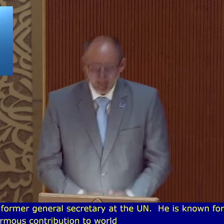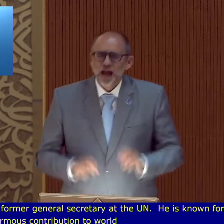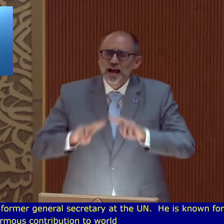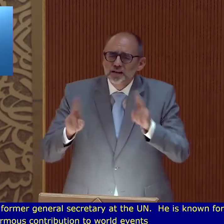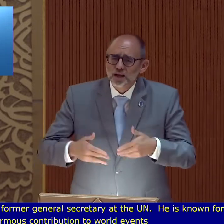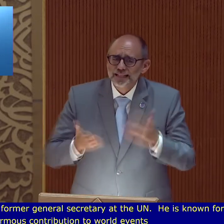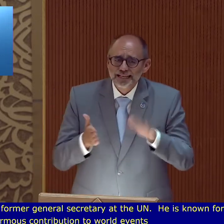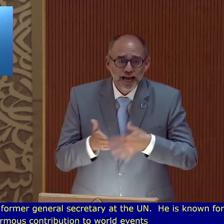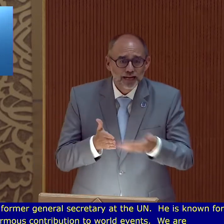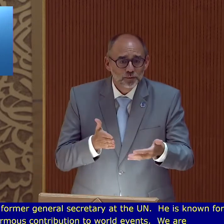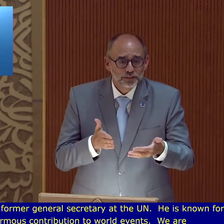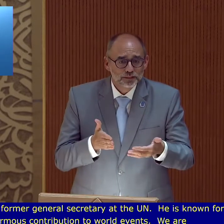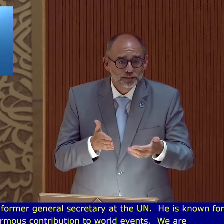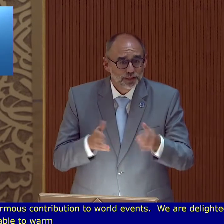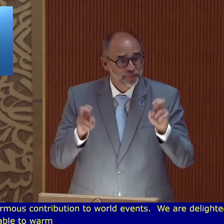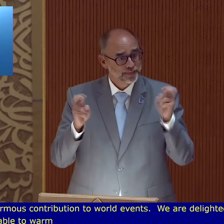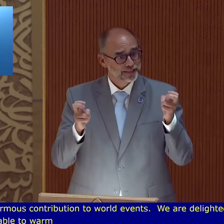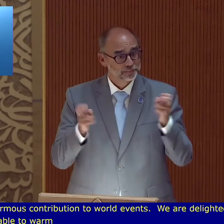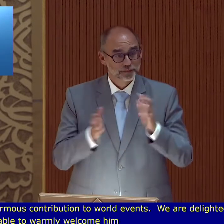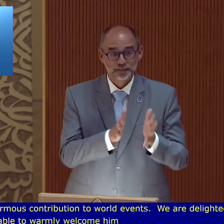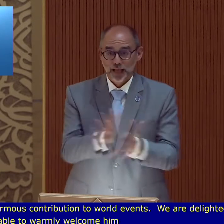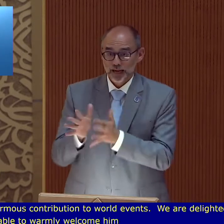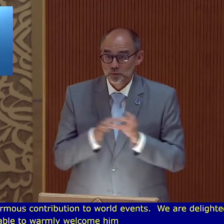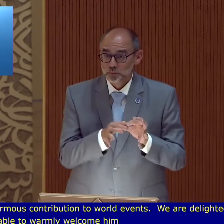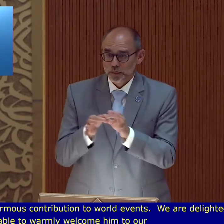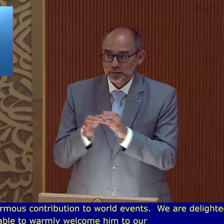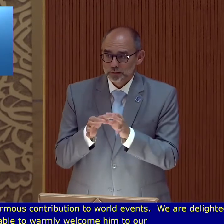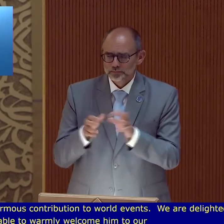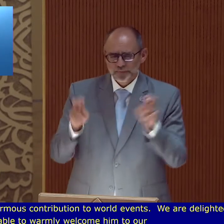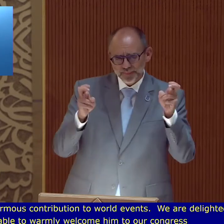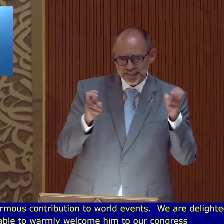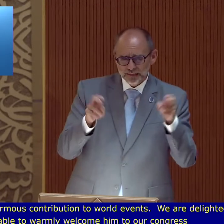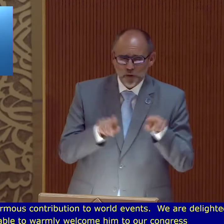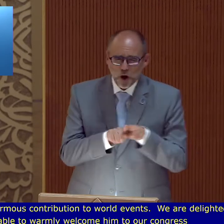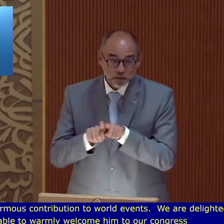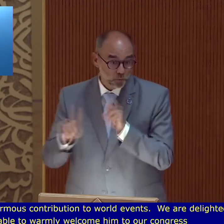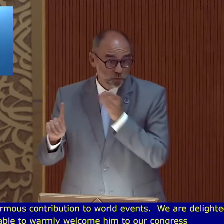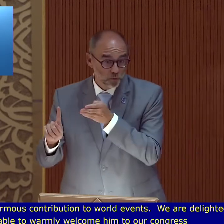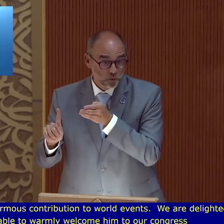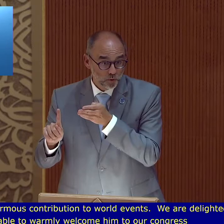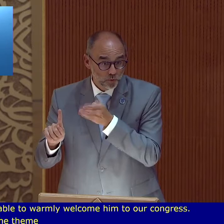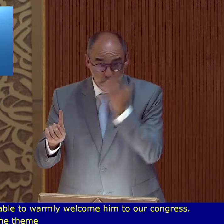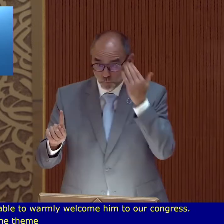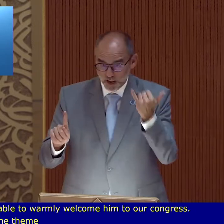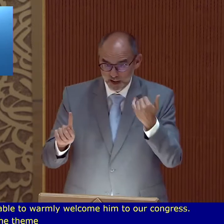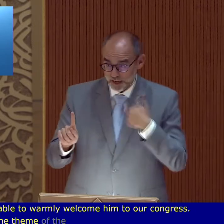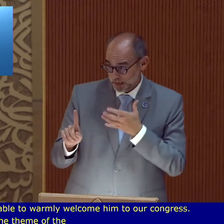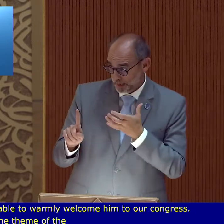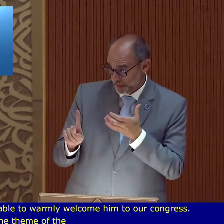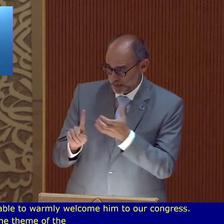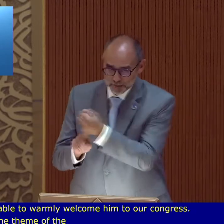him to our Congress. The theme of the International Day of Sign Languages Unite